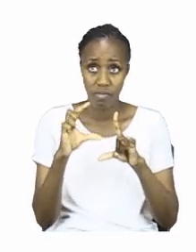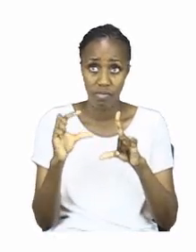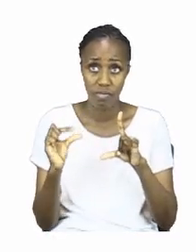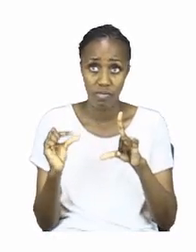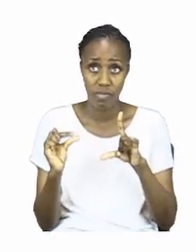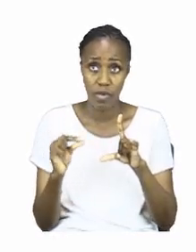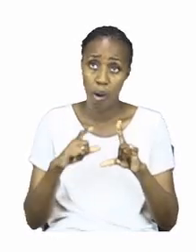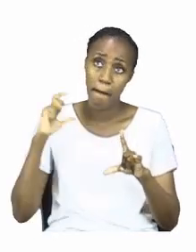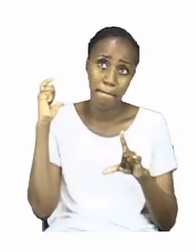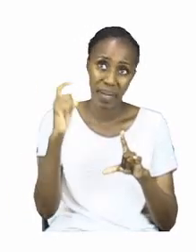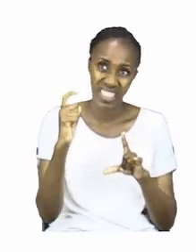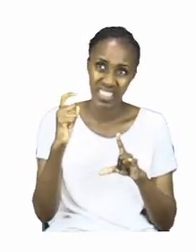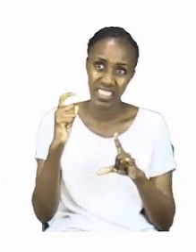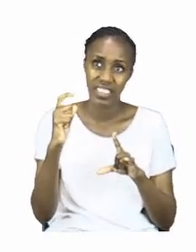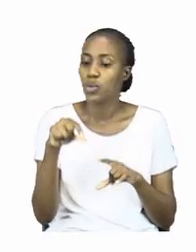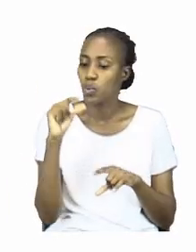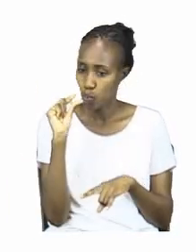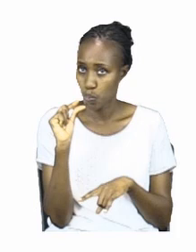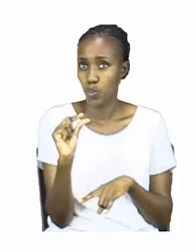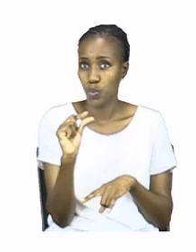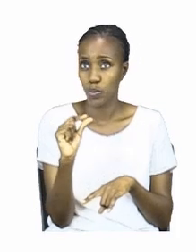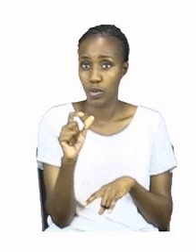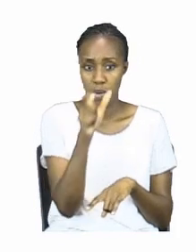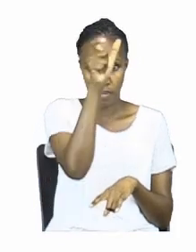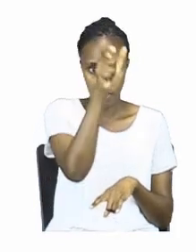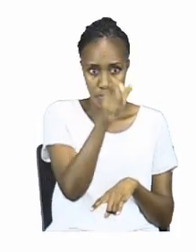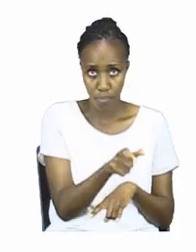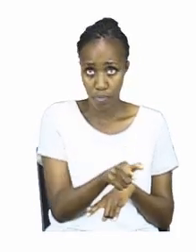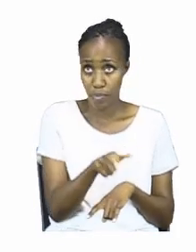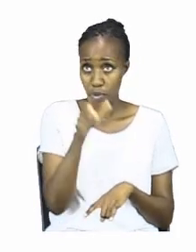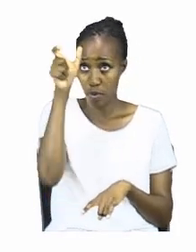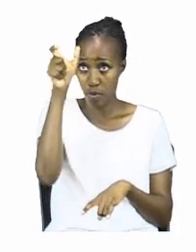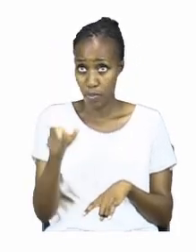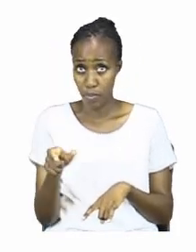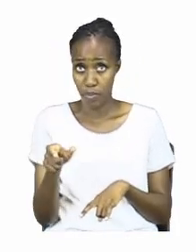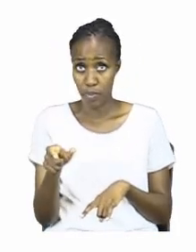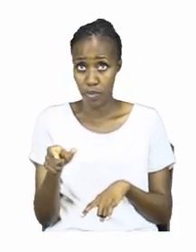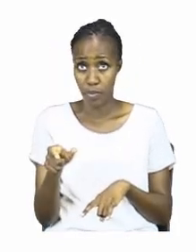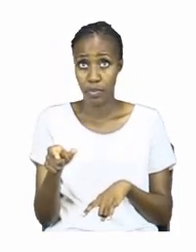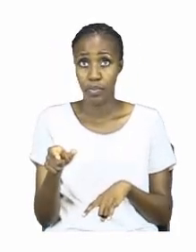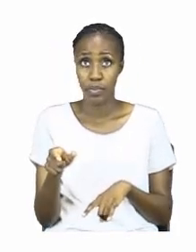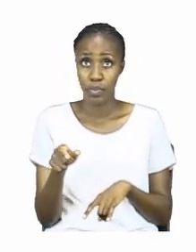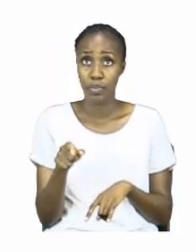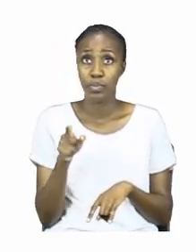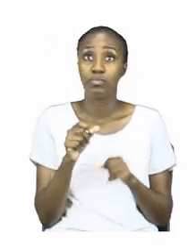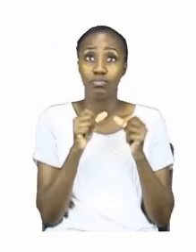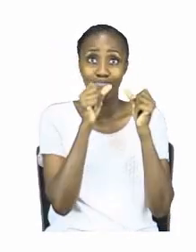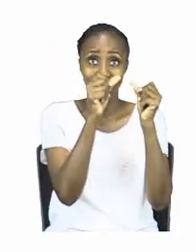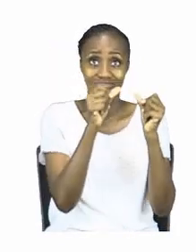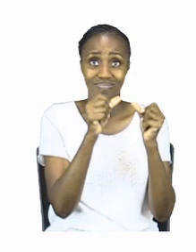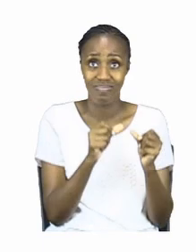big and a small one, and then you put it in the provided space and then